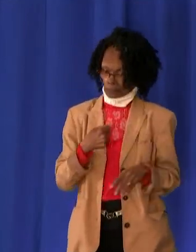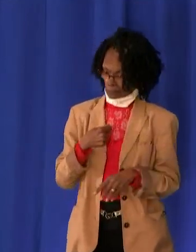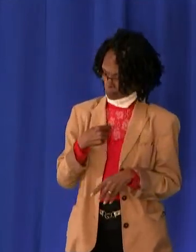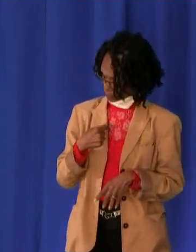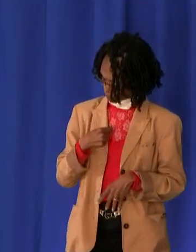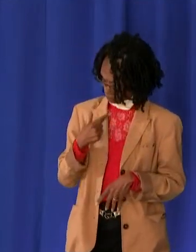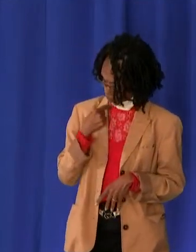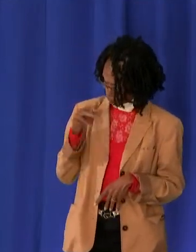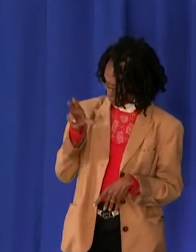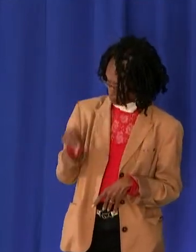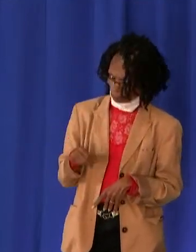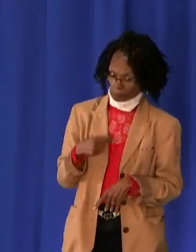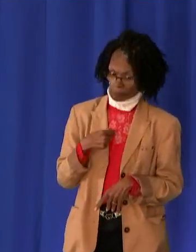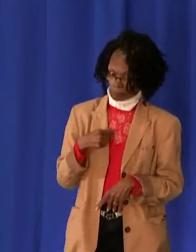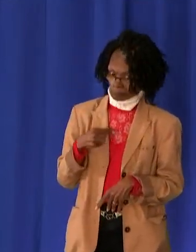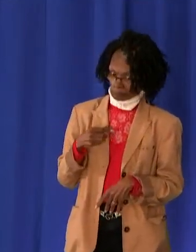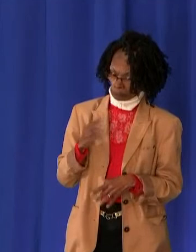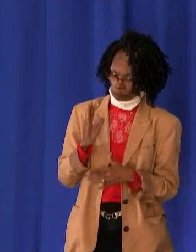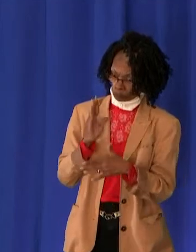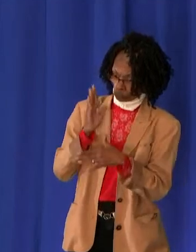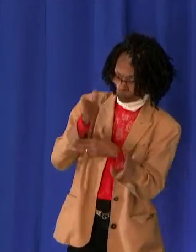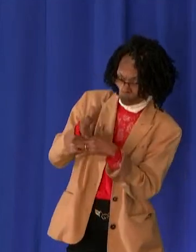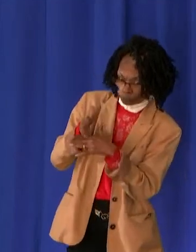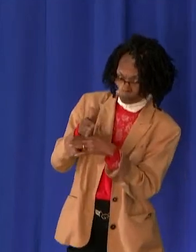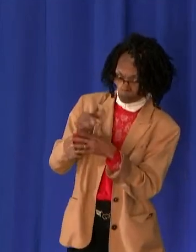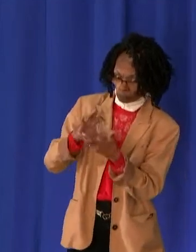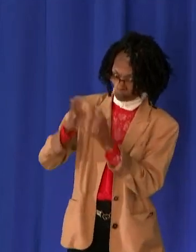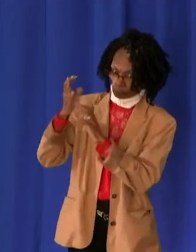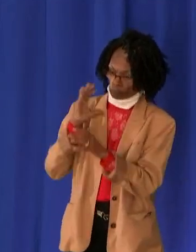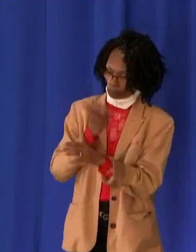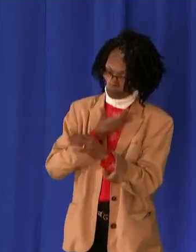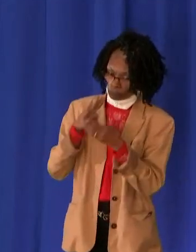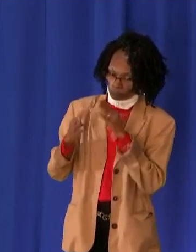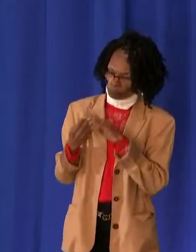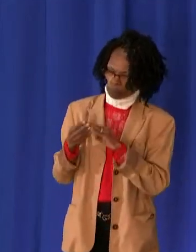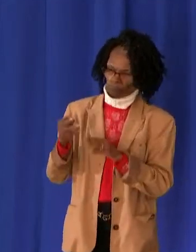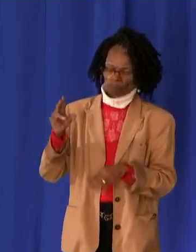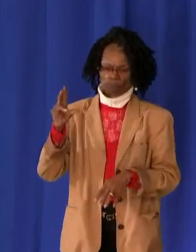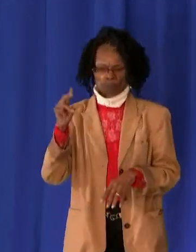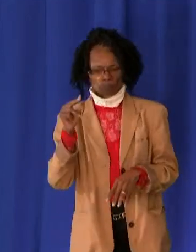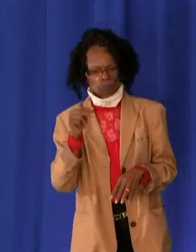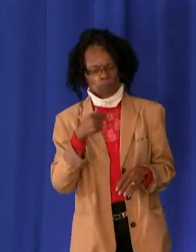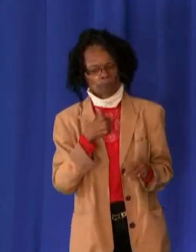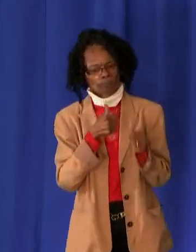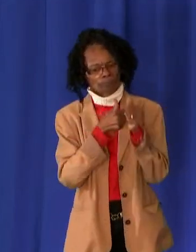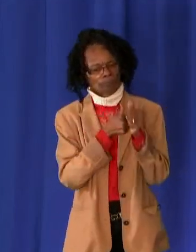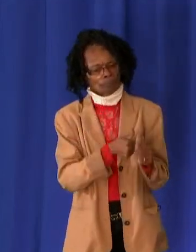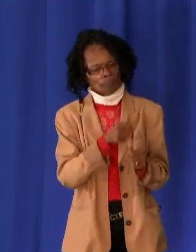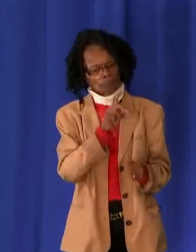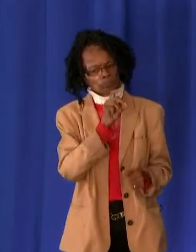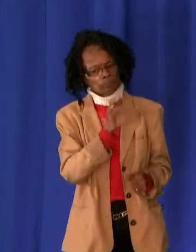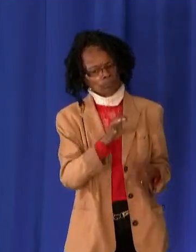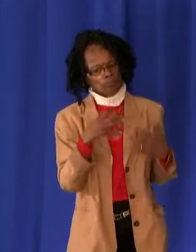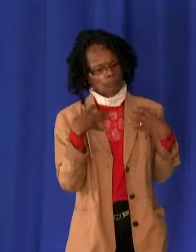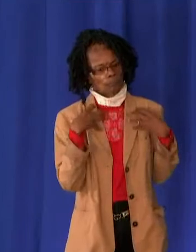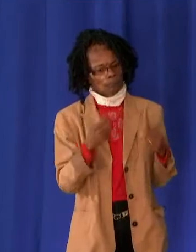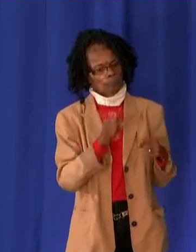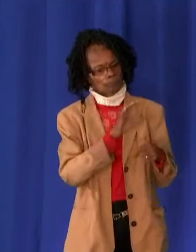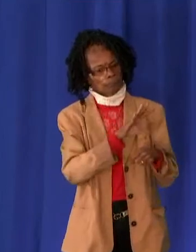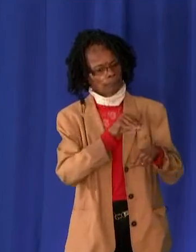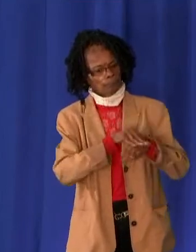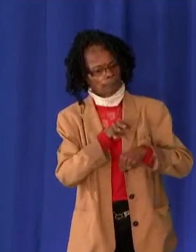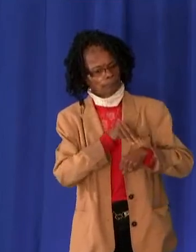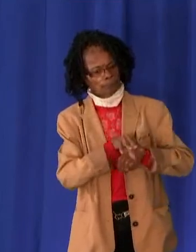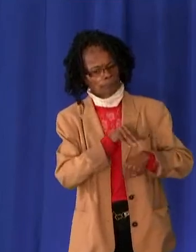I said no because I thought it would be too Yes. disruptive. Yes. We followed DC Health's advice. Some things